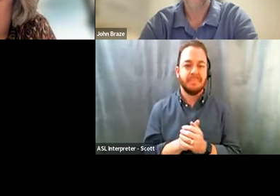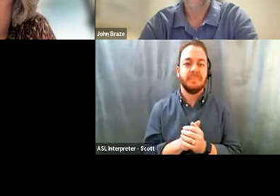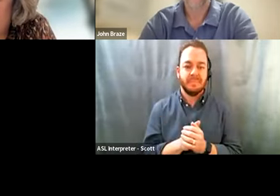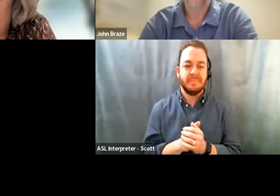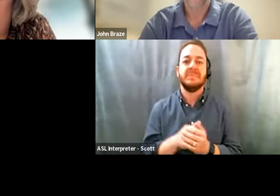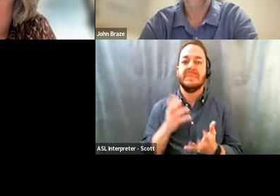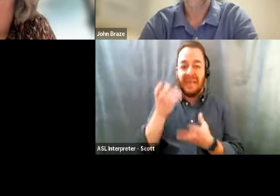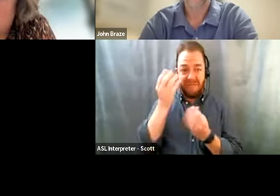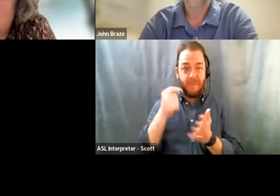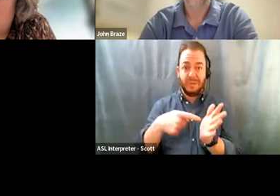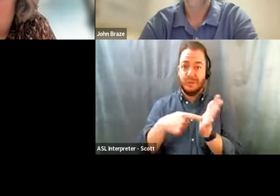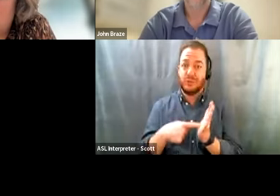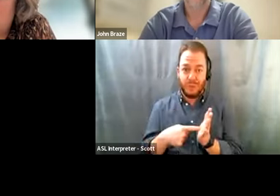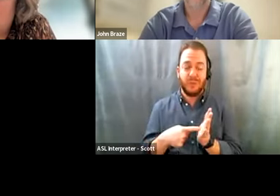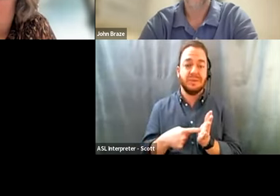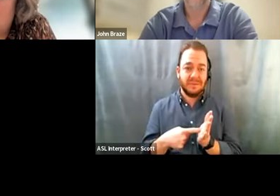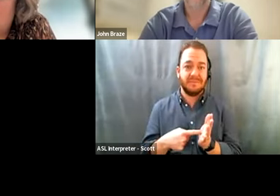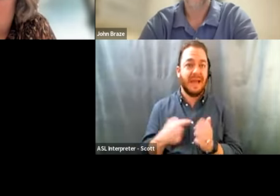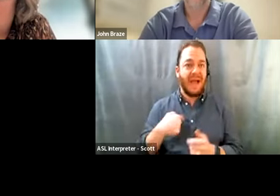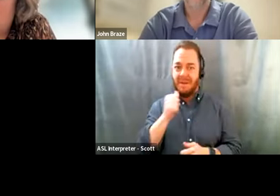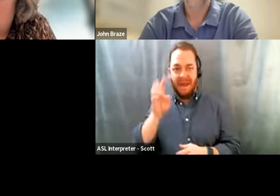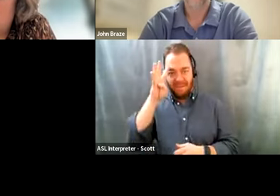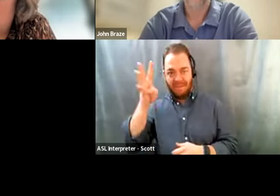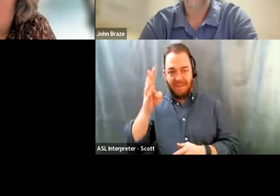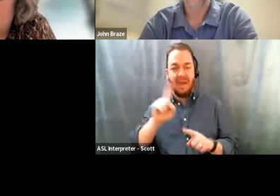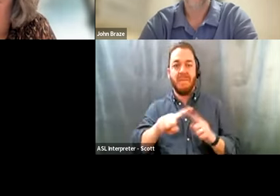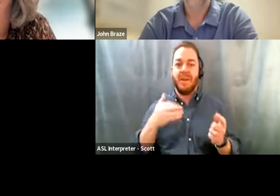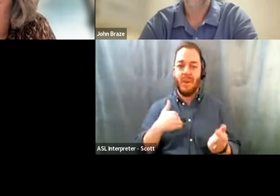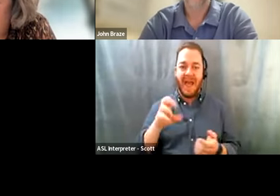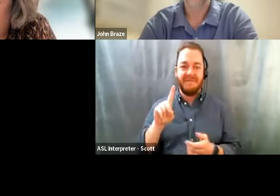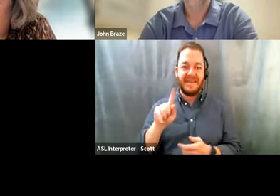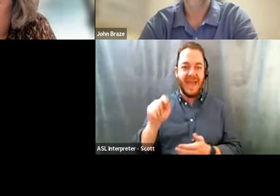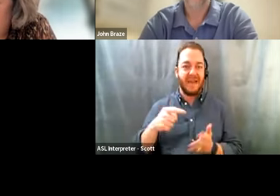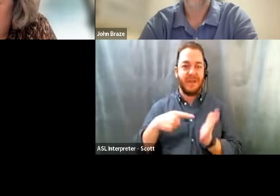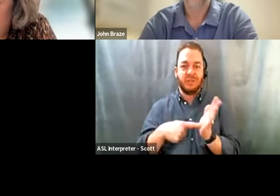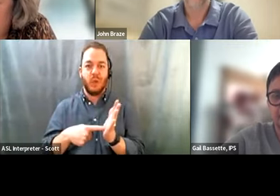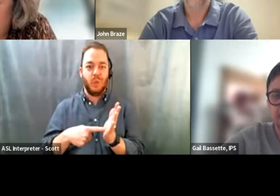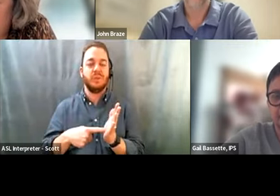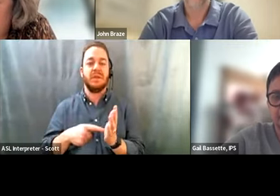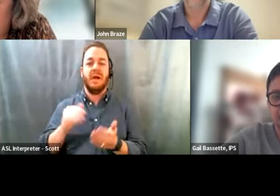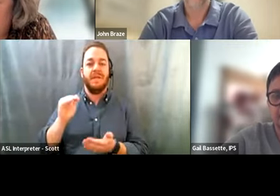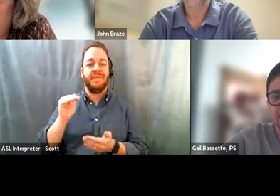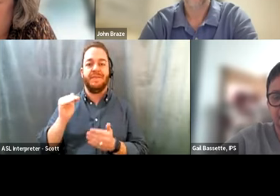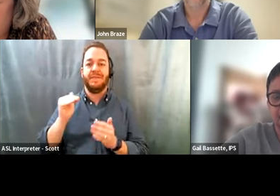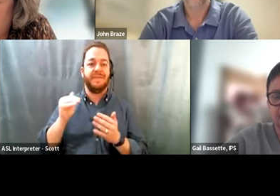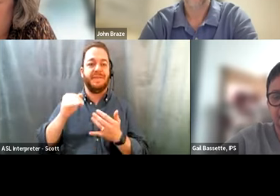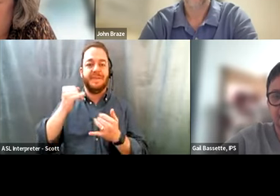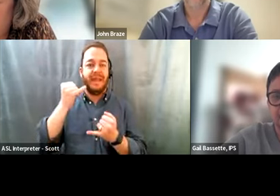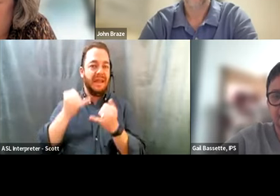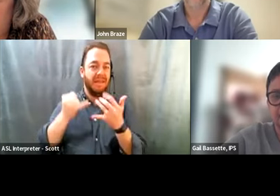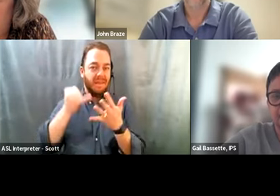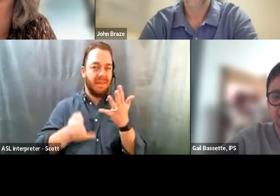data, it's not Daryl McKissick making this up. I mean, we had the lowest percentage in the AEC industry. Okay,